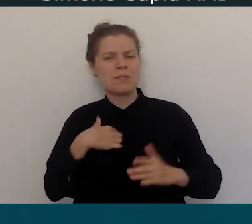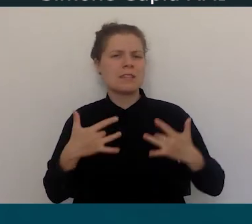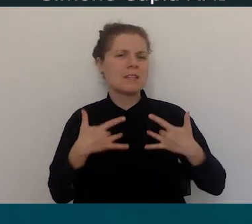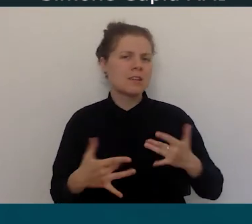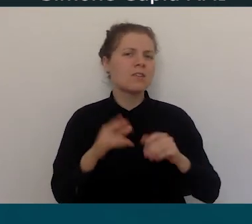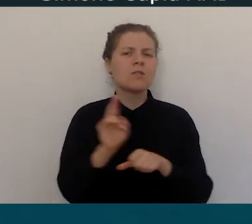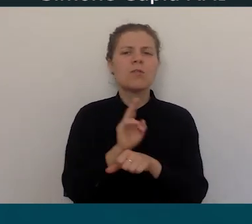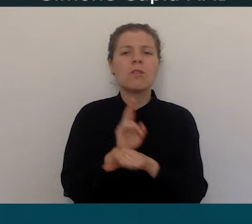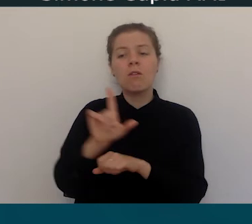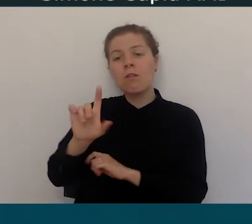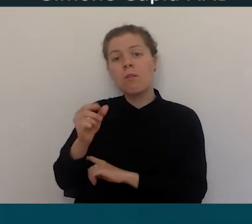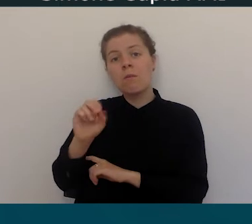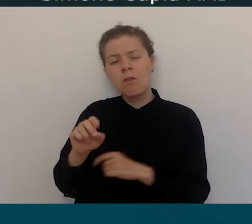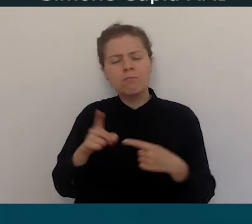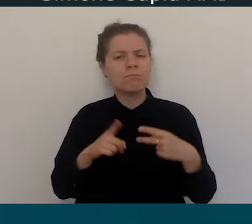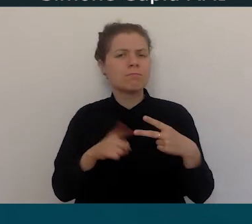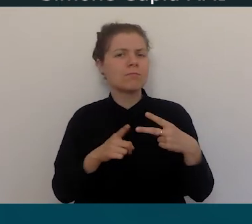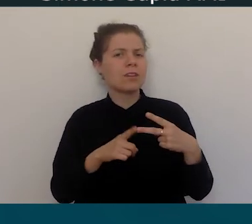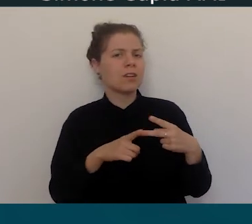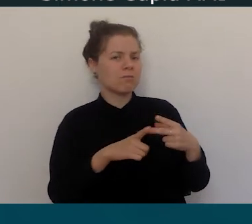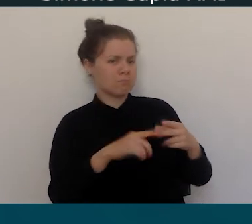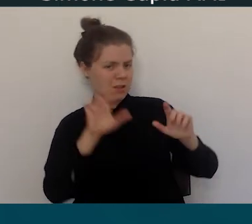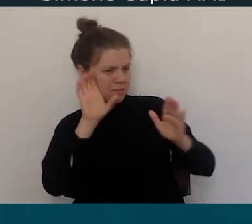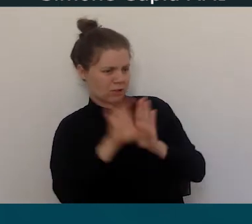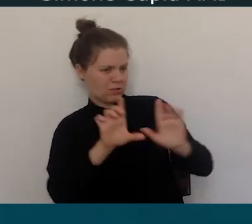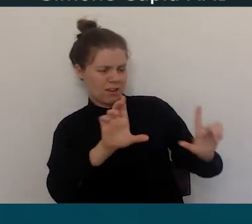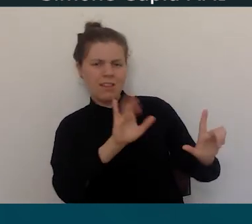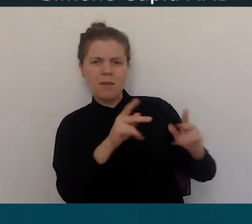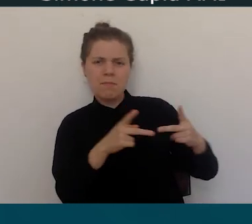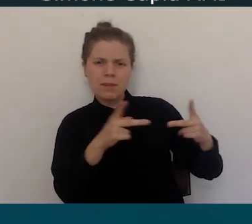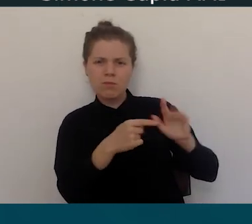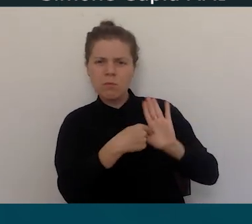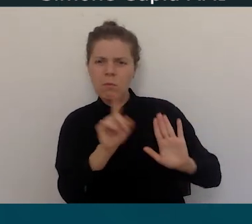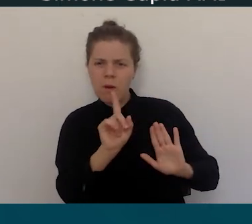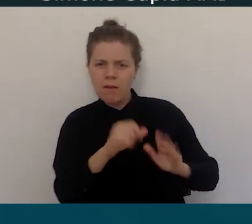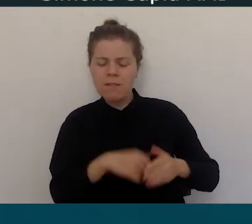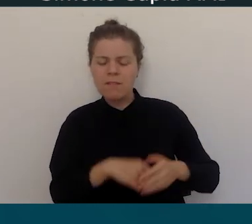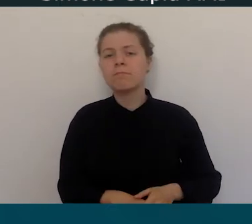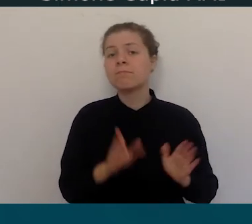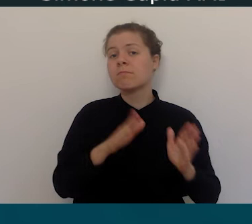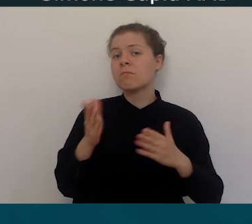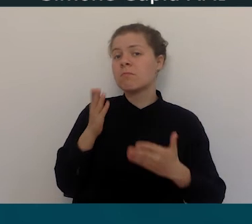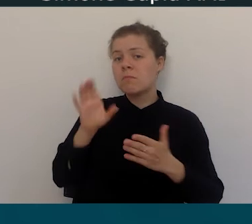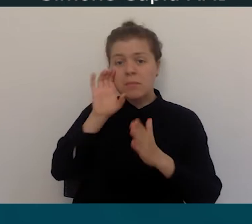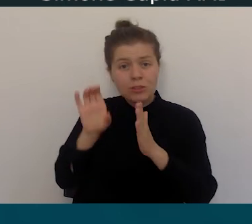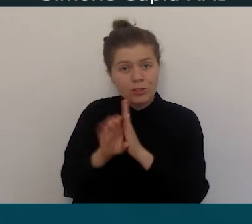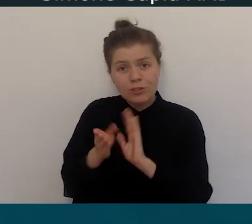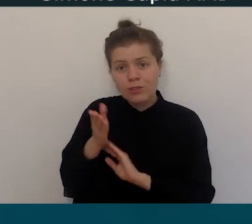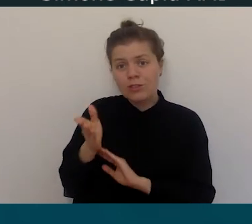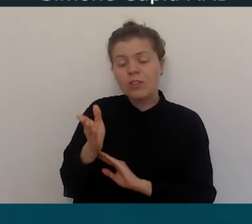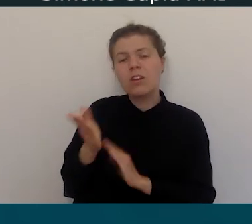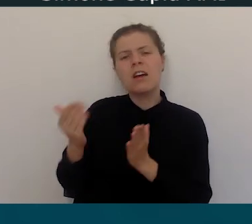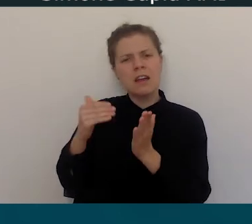establishing shots. Where are we in this movie? We go from one place to another. Where are we now? Perhaps it's a graphic we're utilizing to showcase